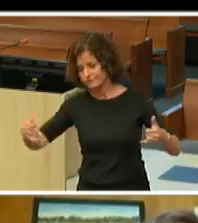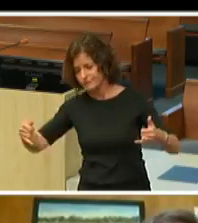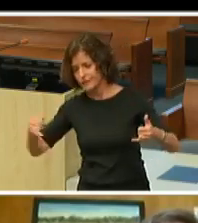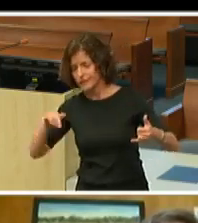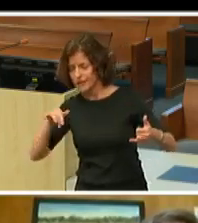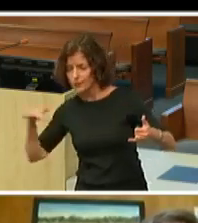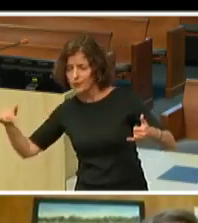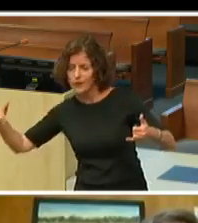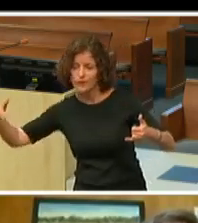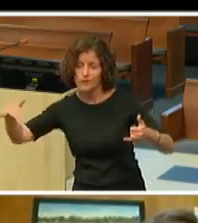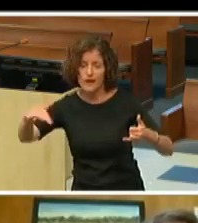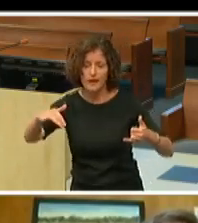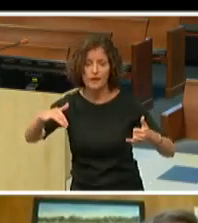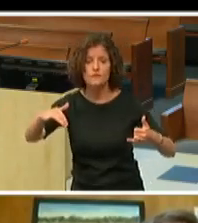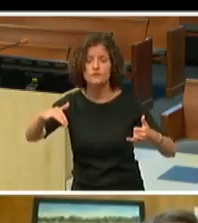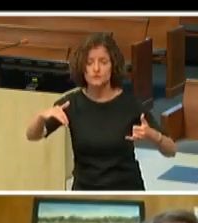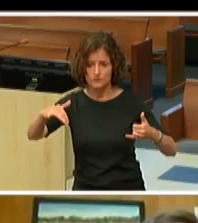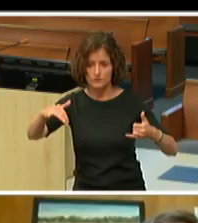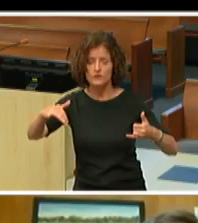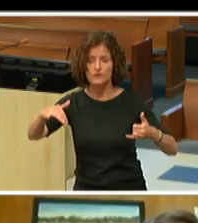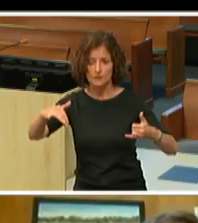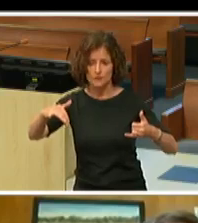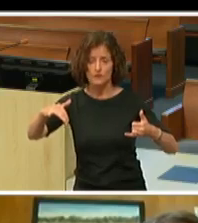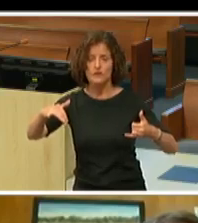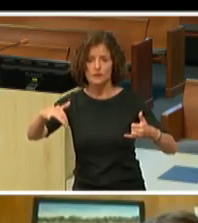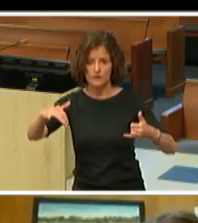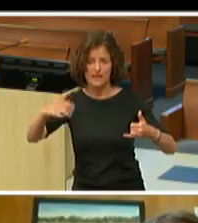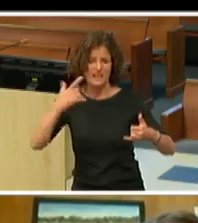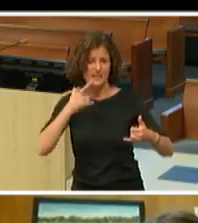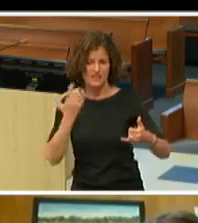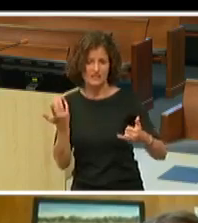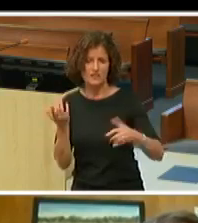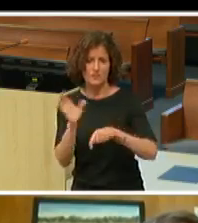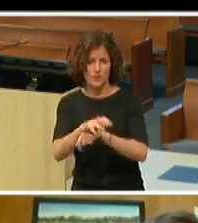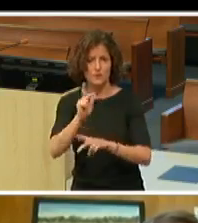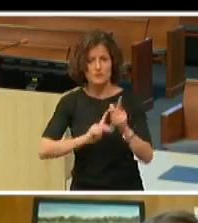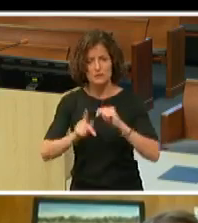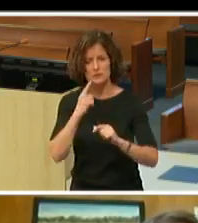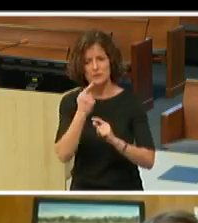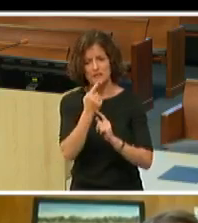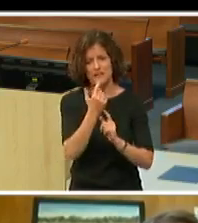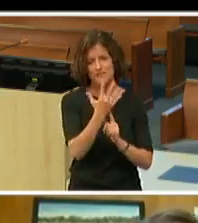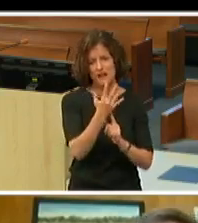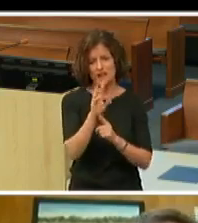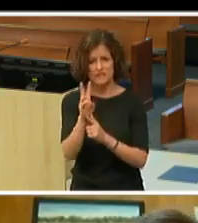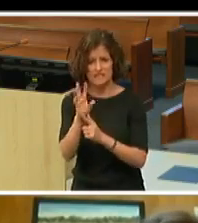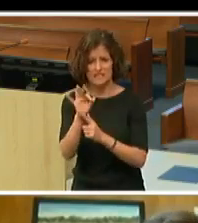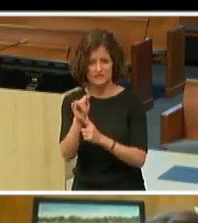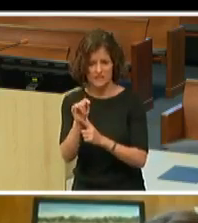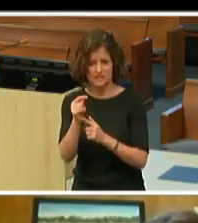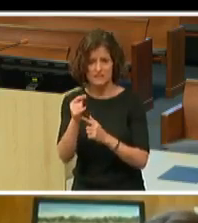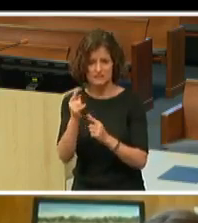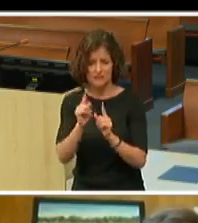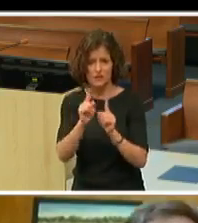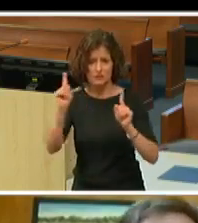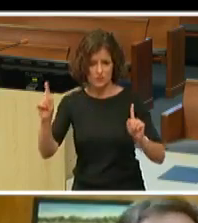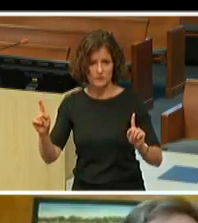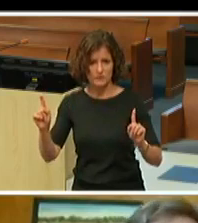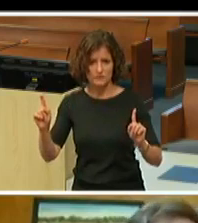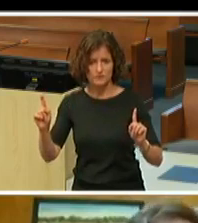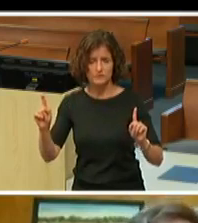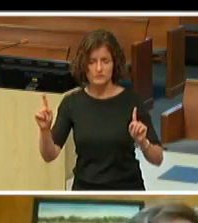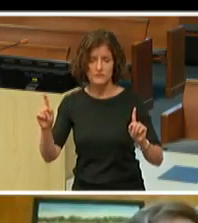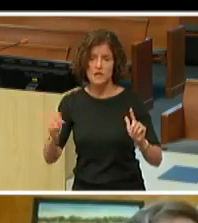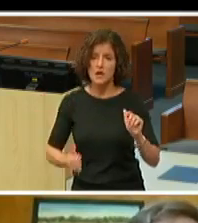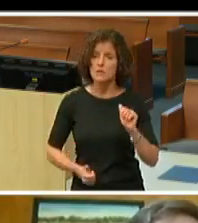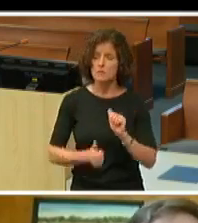and the ribbon was forced people to be 5 or 6 feet away as they were walking by. So and most